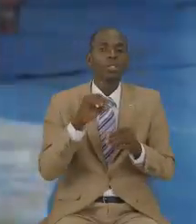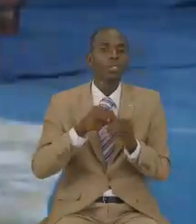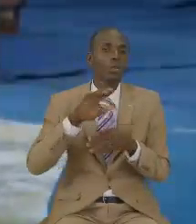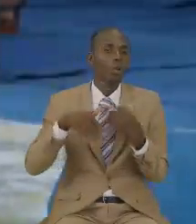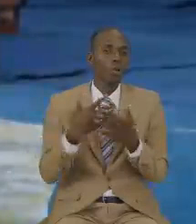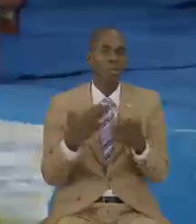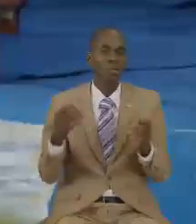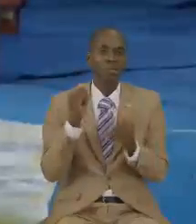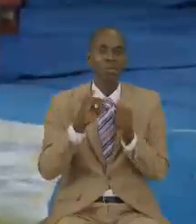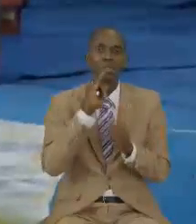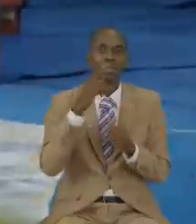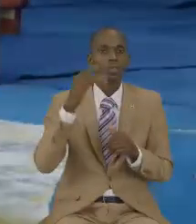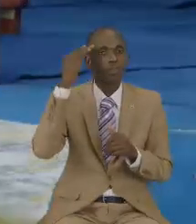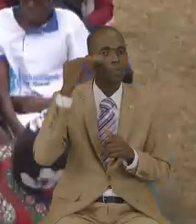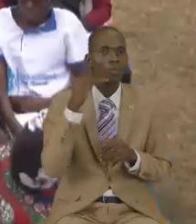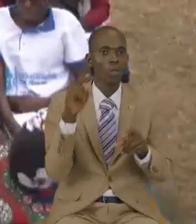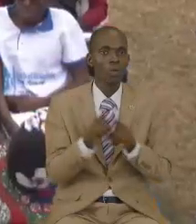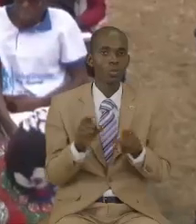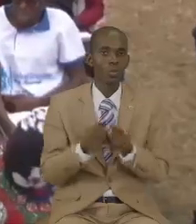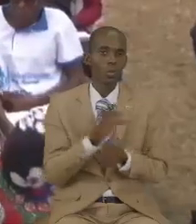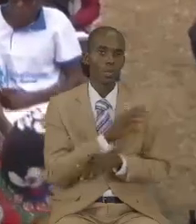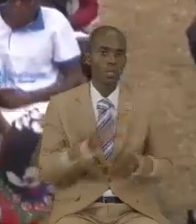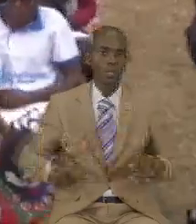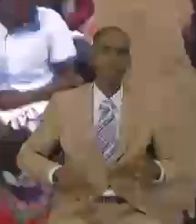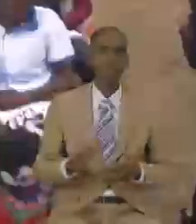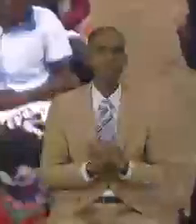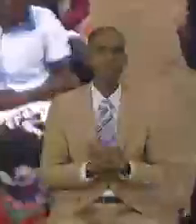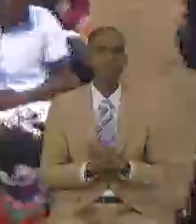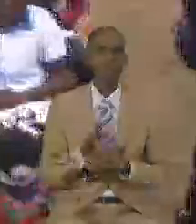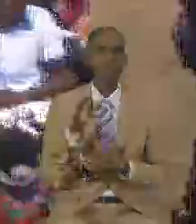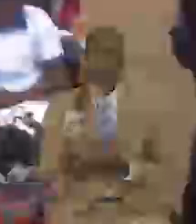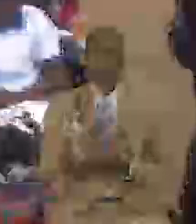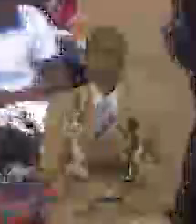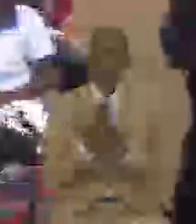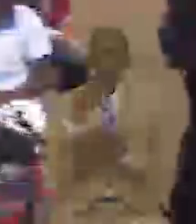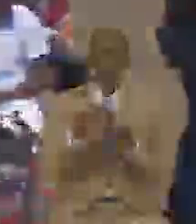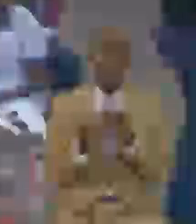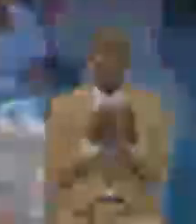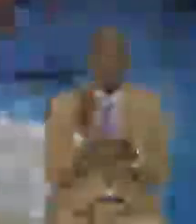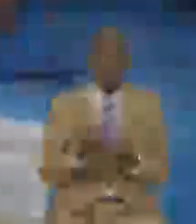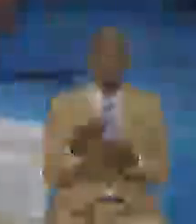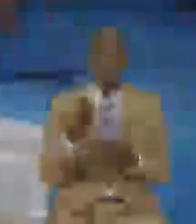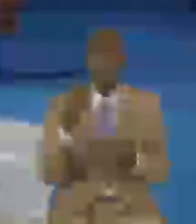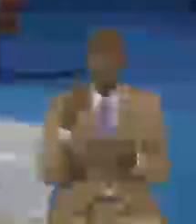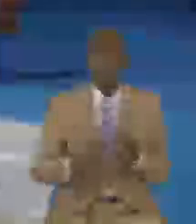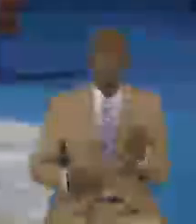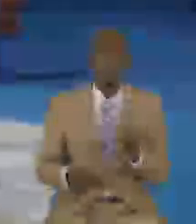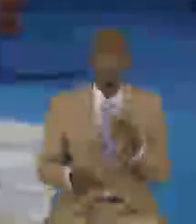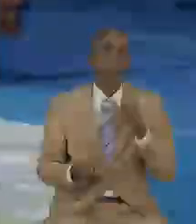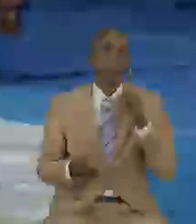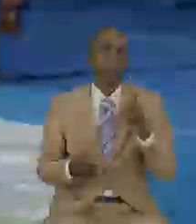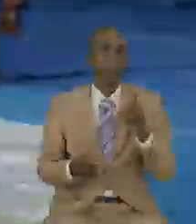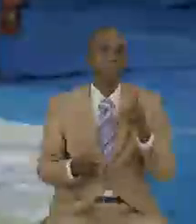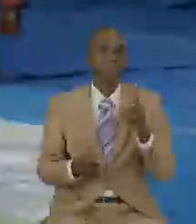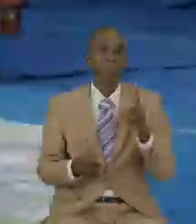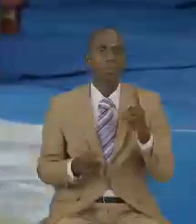even Christ. You will grow. And then the last word there, D,